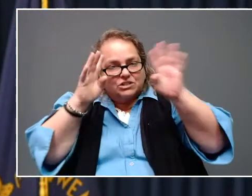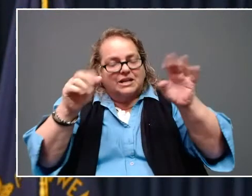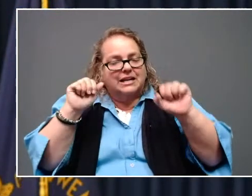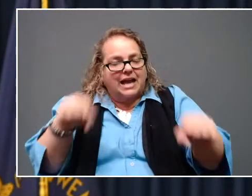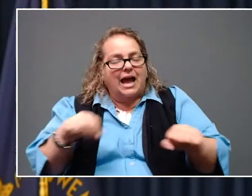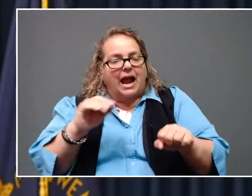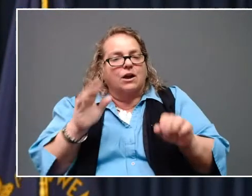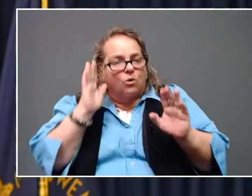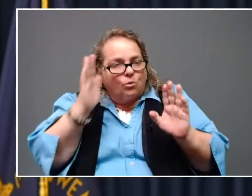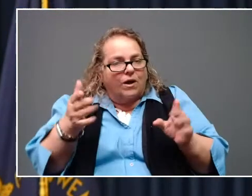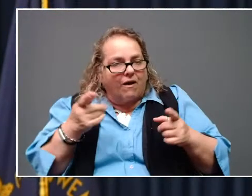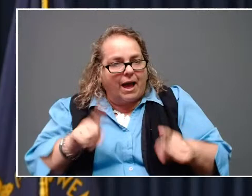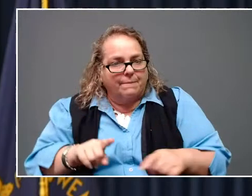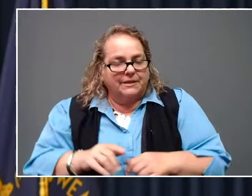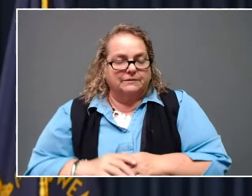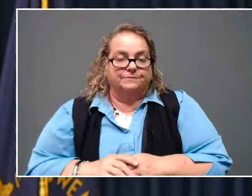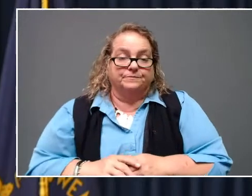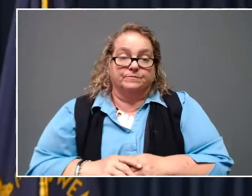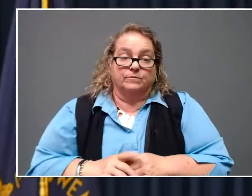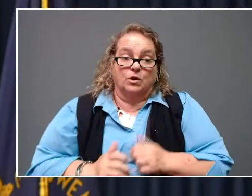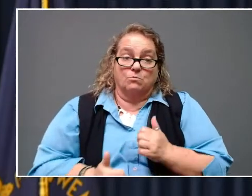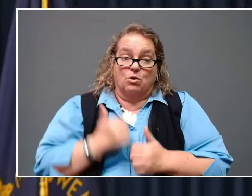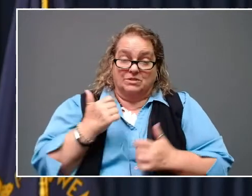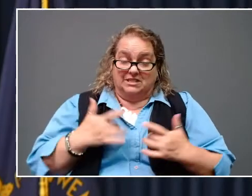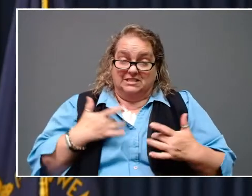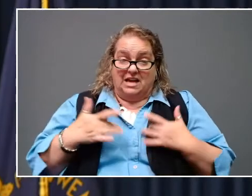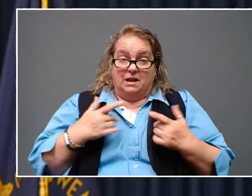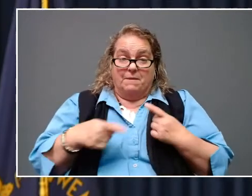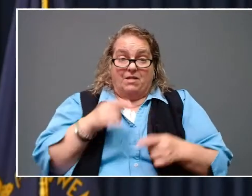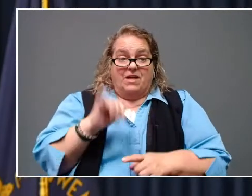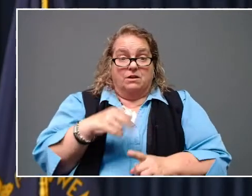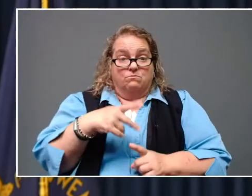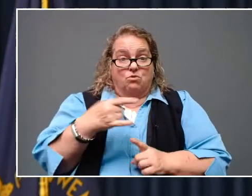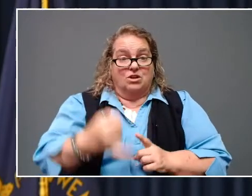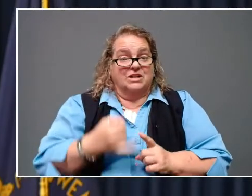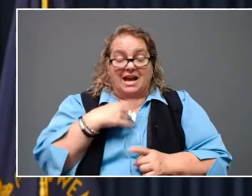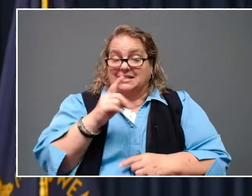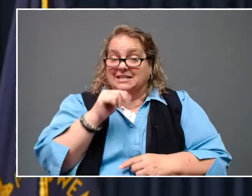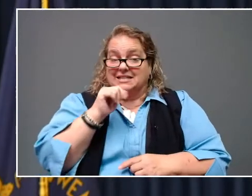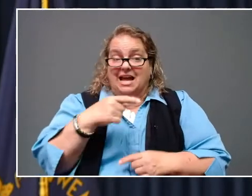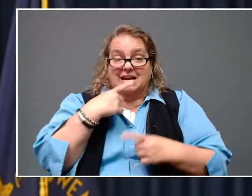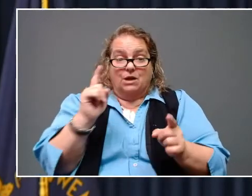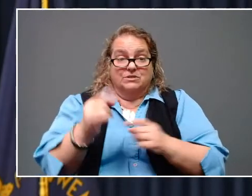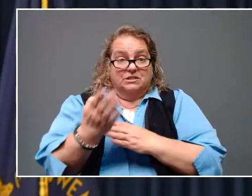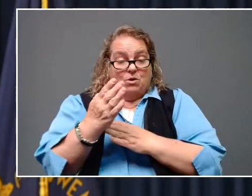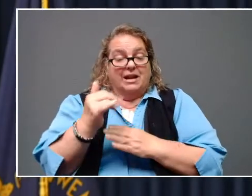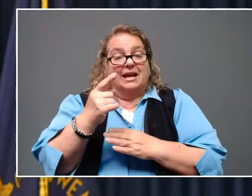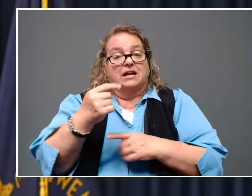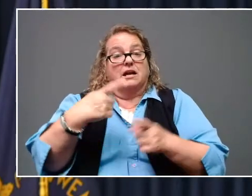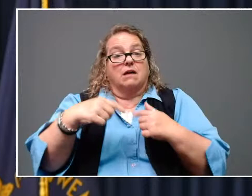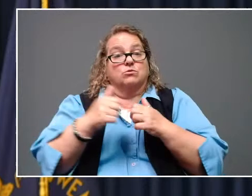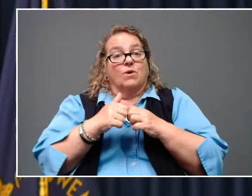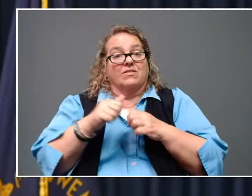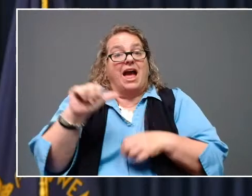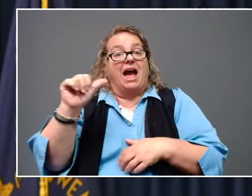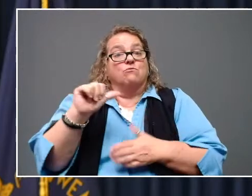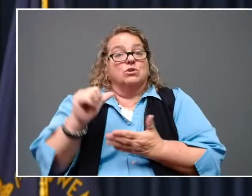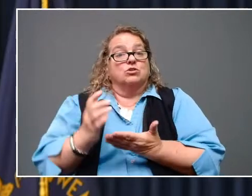aspects of this project that I didn't announce this morning is that it comes with an average hourly wage of